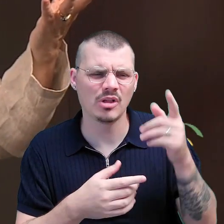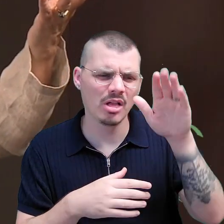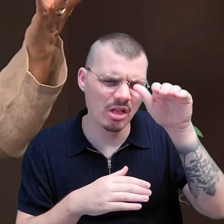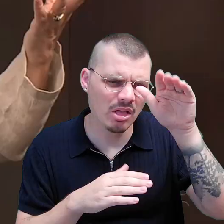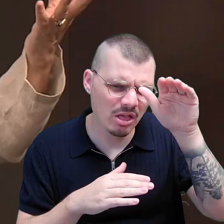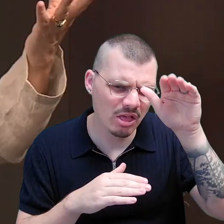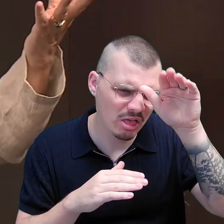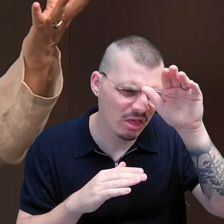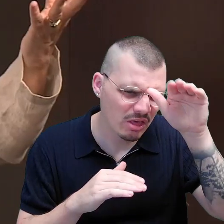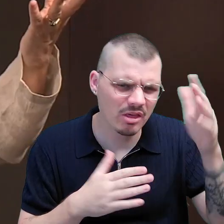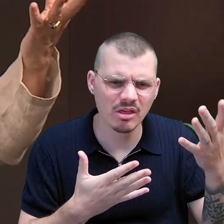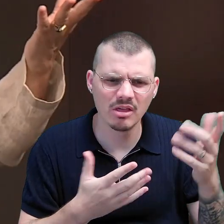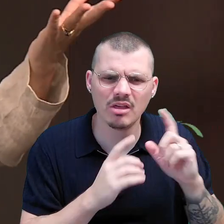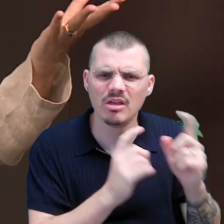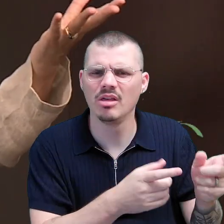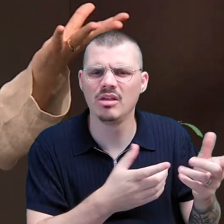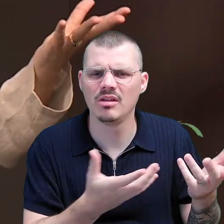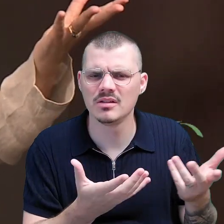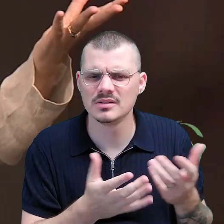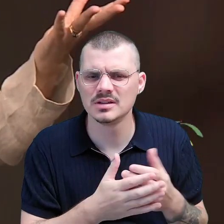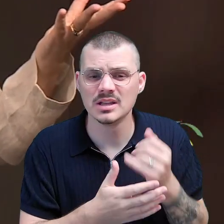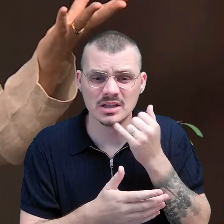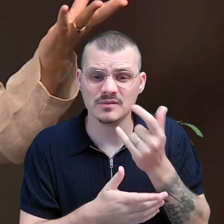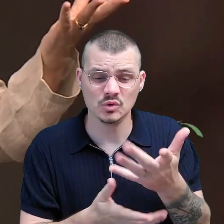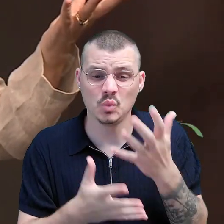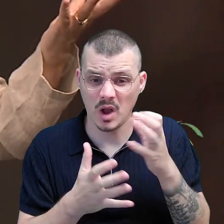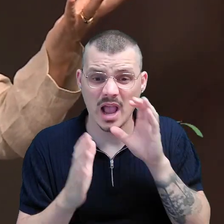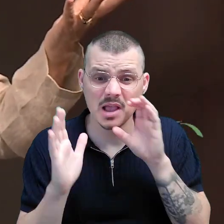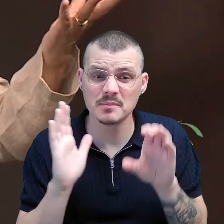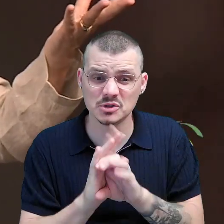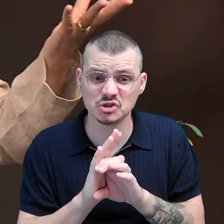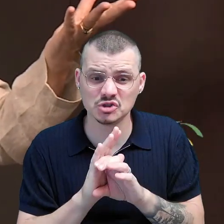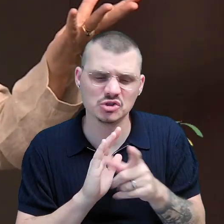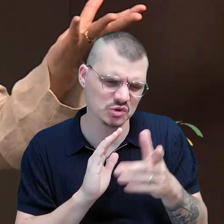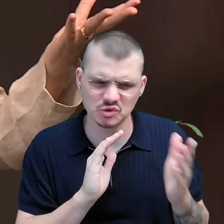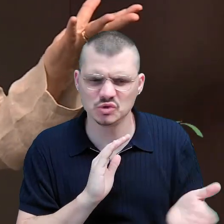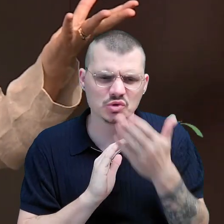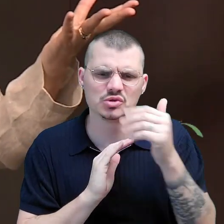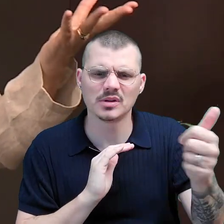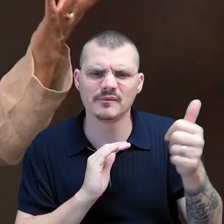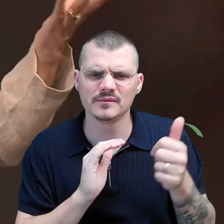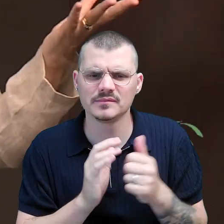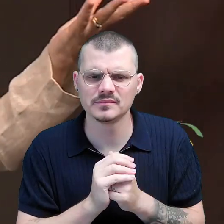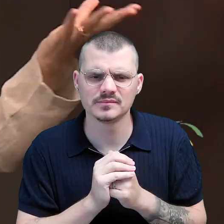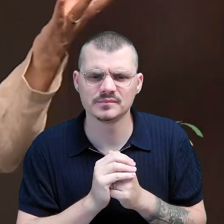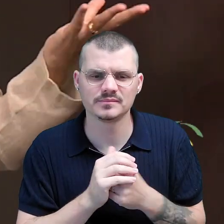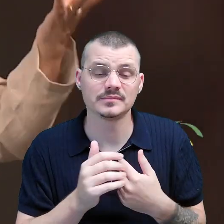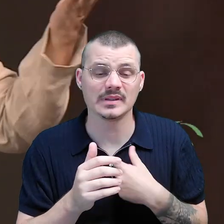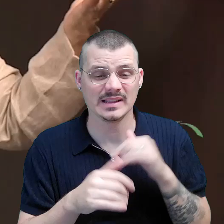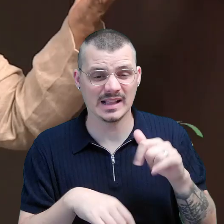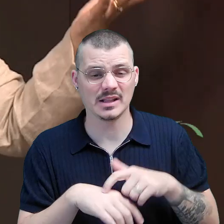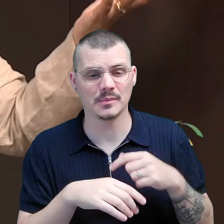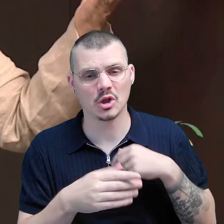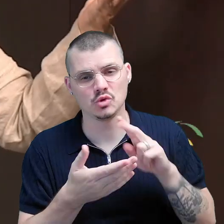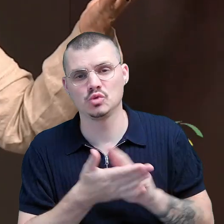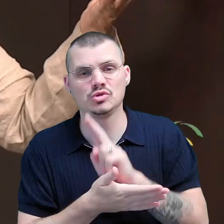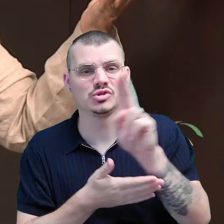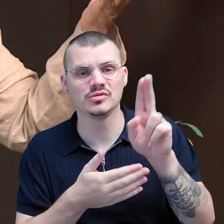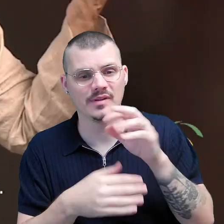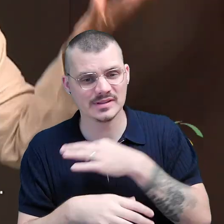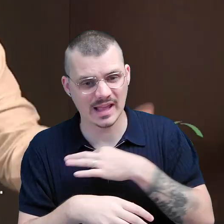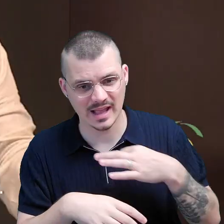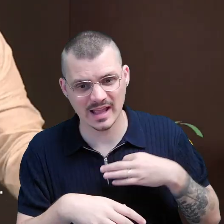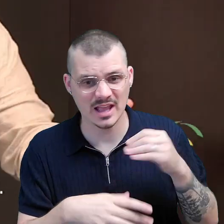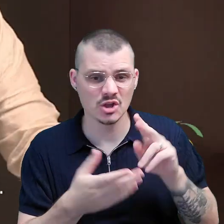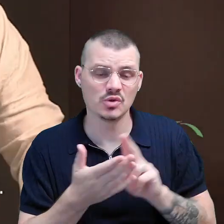you're just giving in, whatever that's supposed to mean. If you want to image her, you go image her. Well, all right. I was university faculty then,